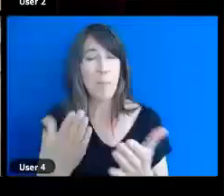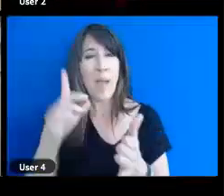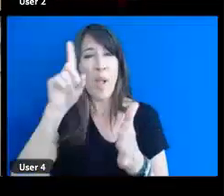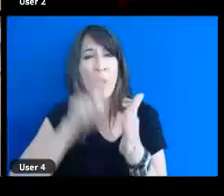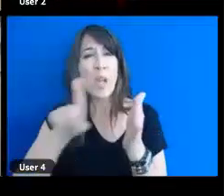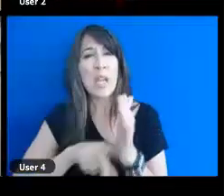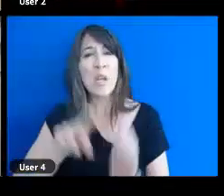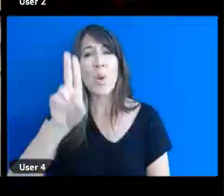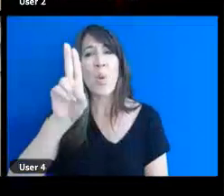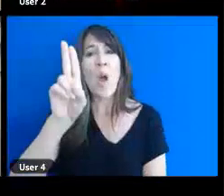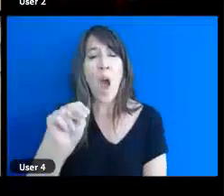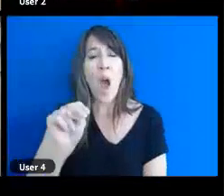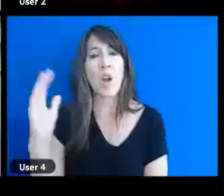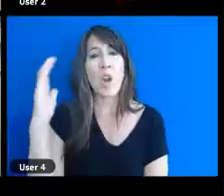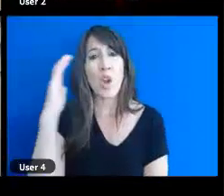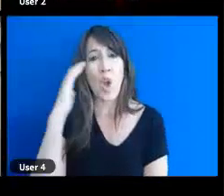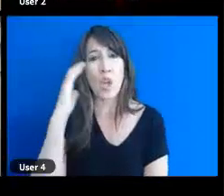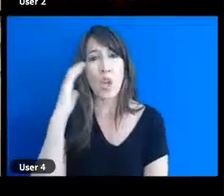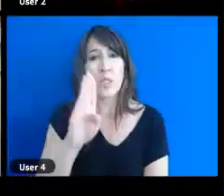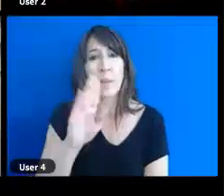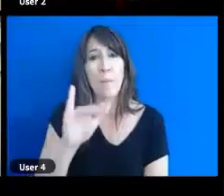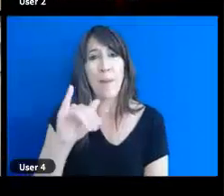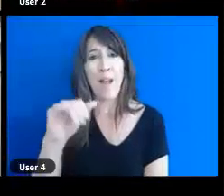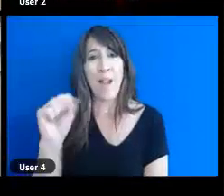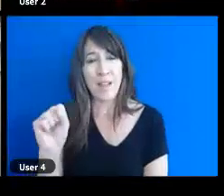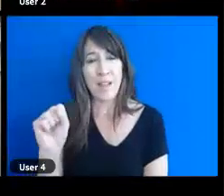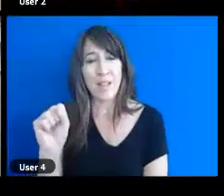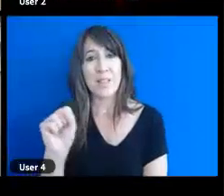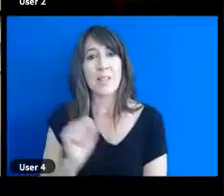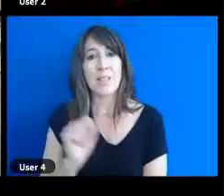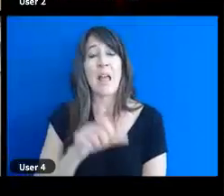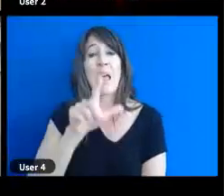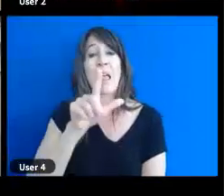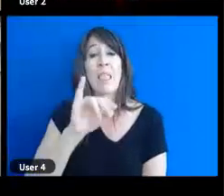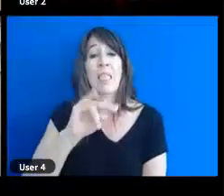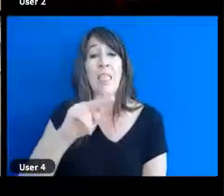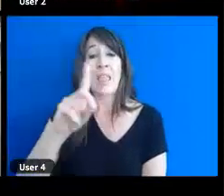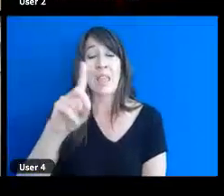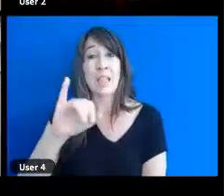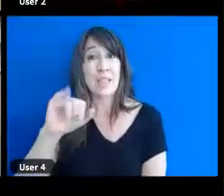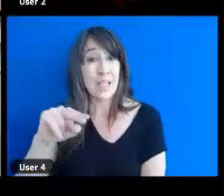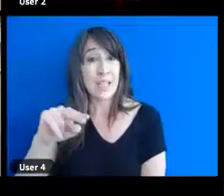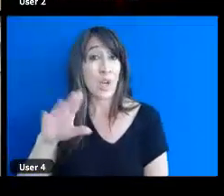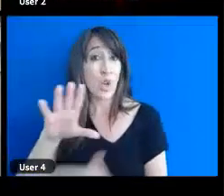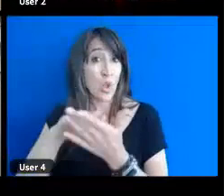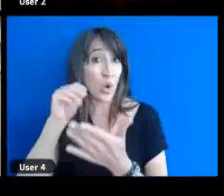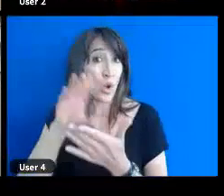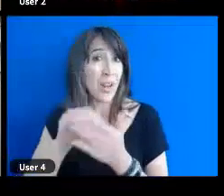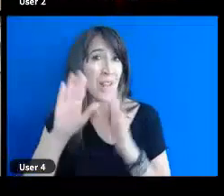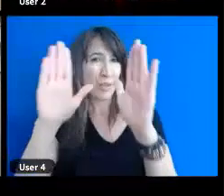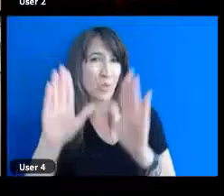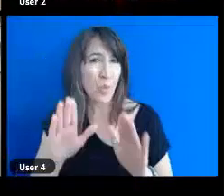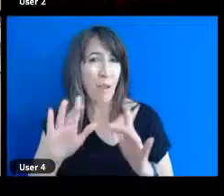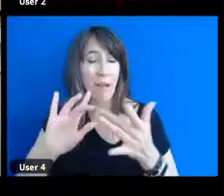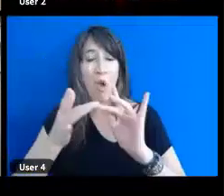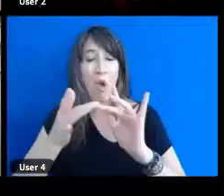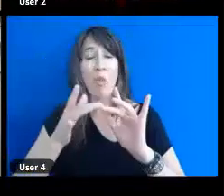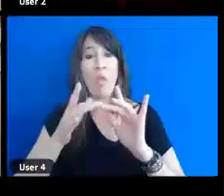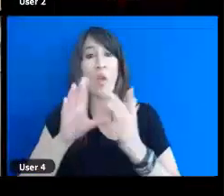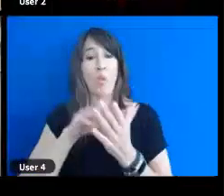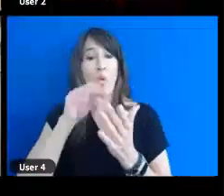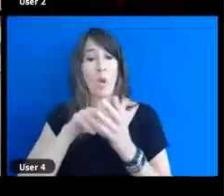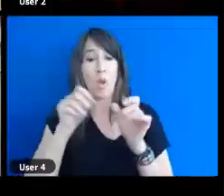haven't done any of this yet, is explore unconscious bias. You can, LinkedIn